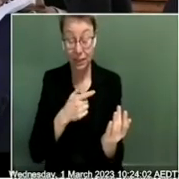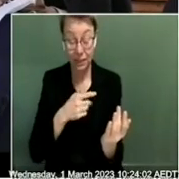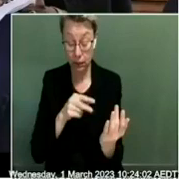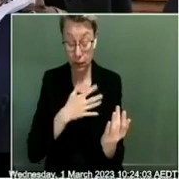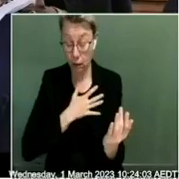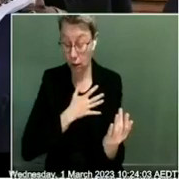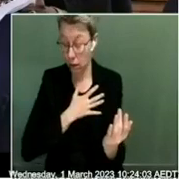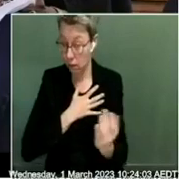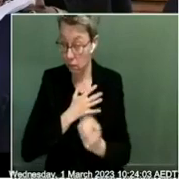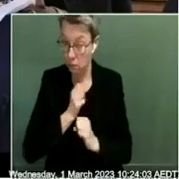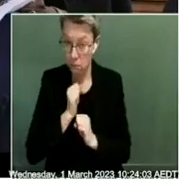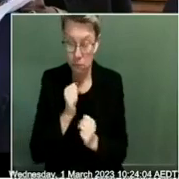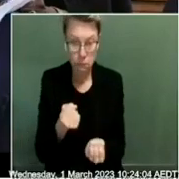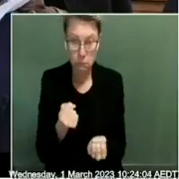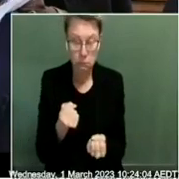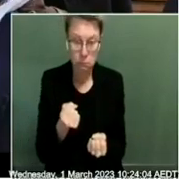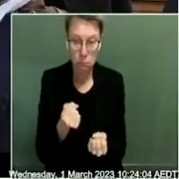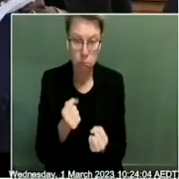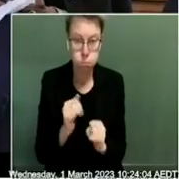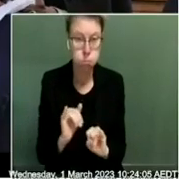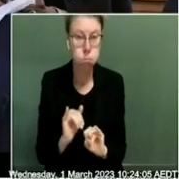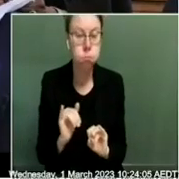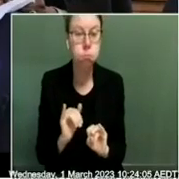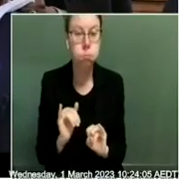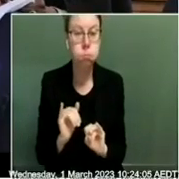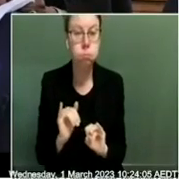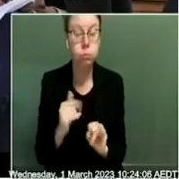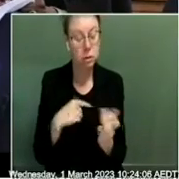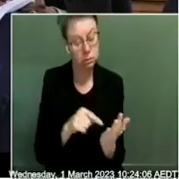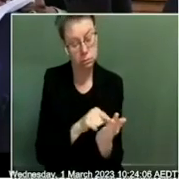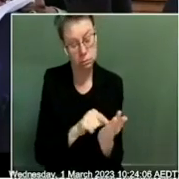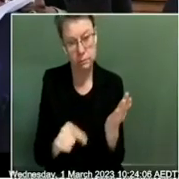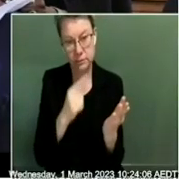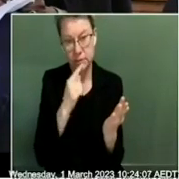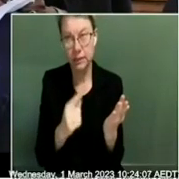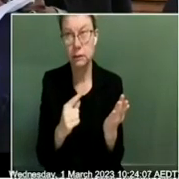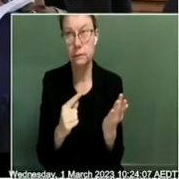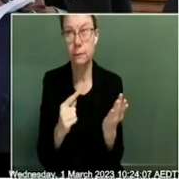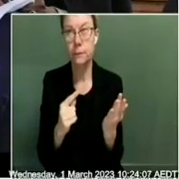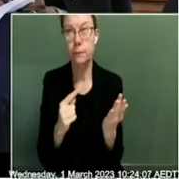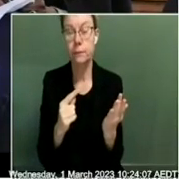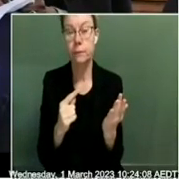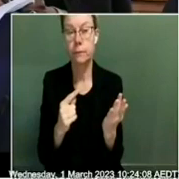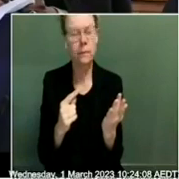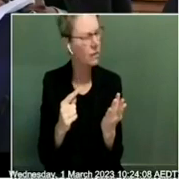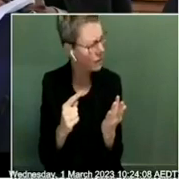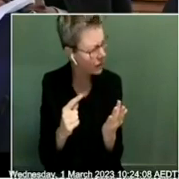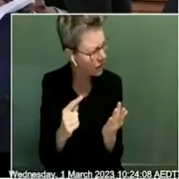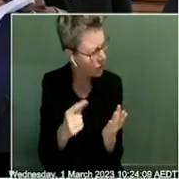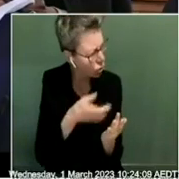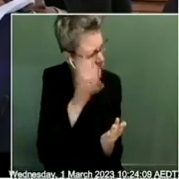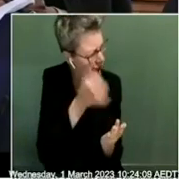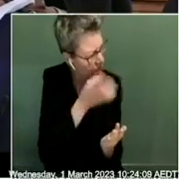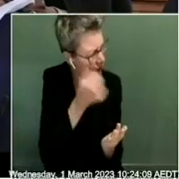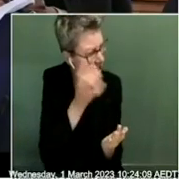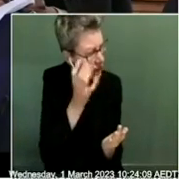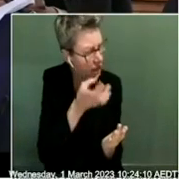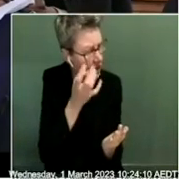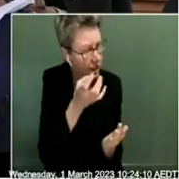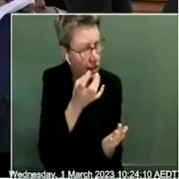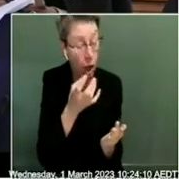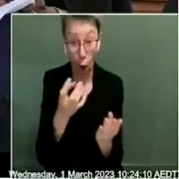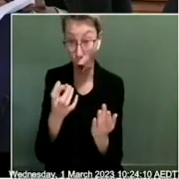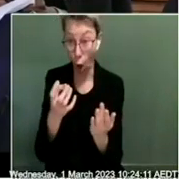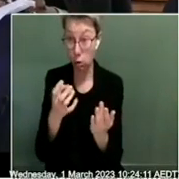there's a section on there that says, what was it about the drinking? This is on an official government form of the day